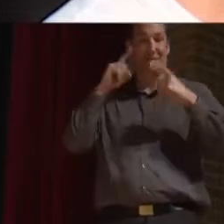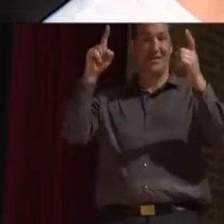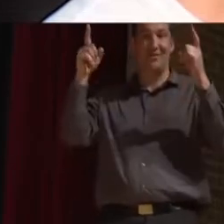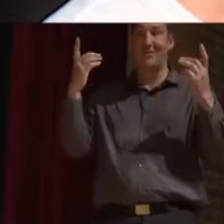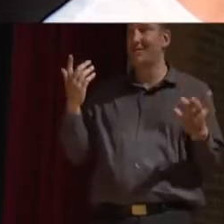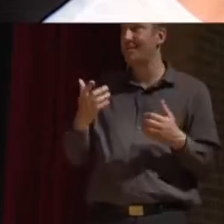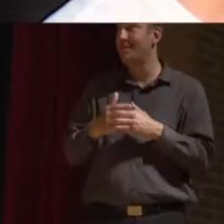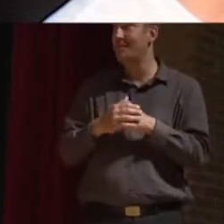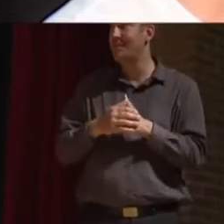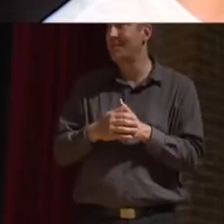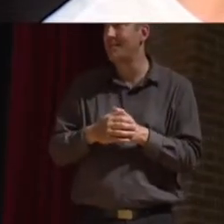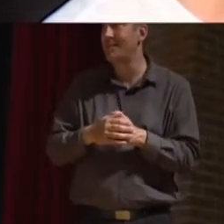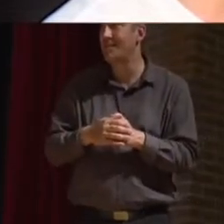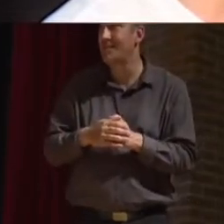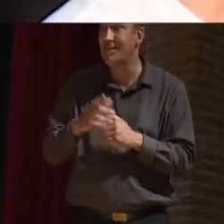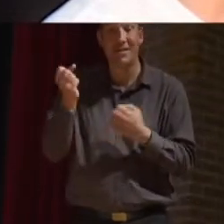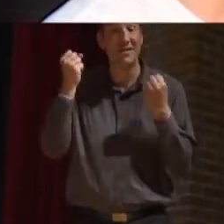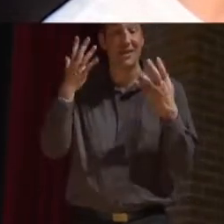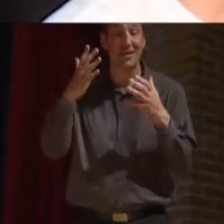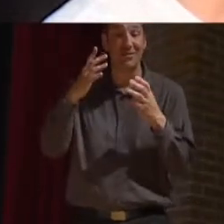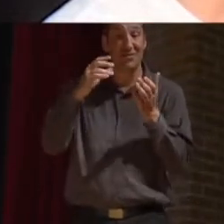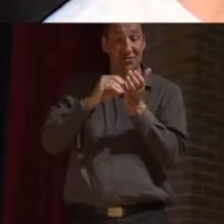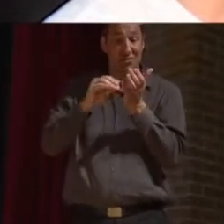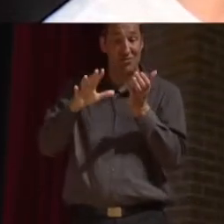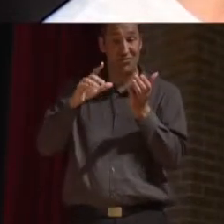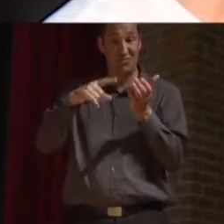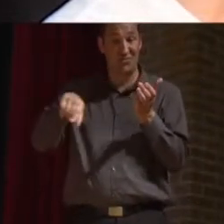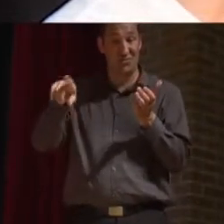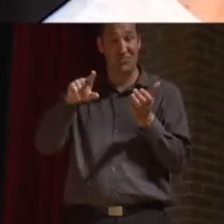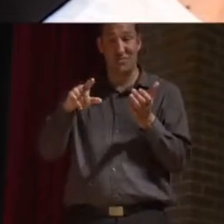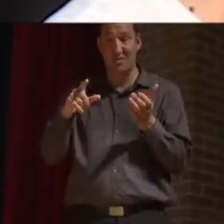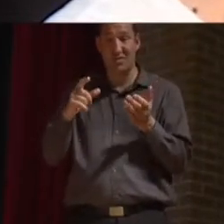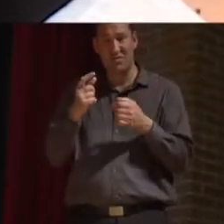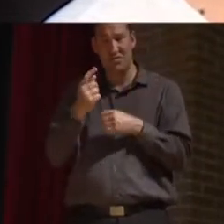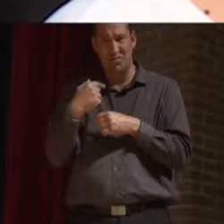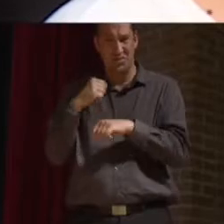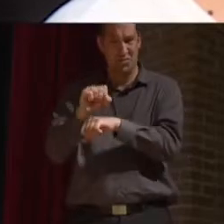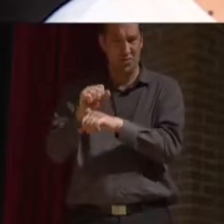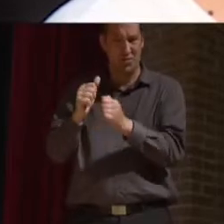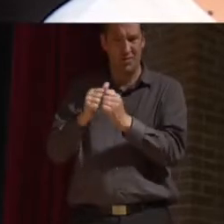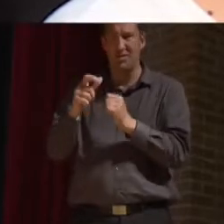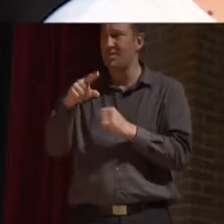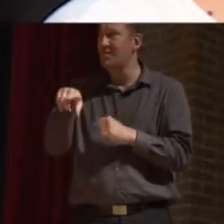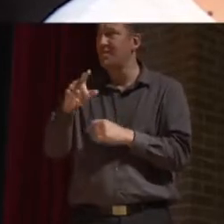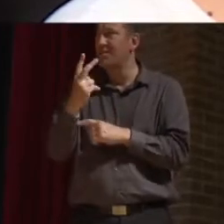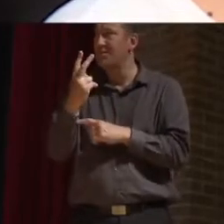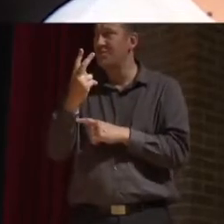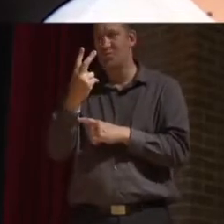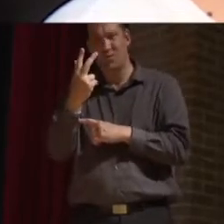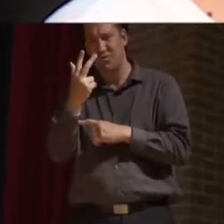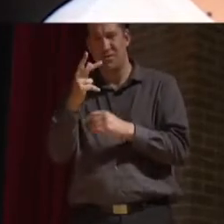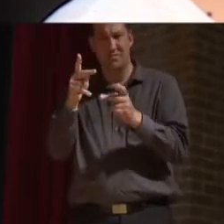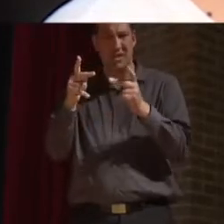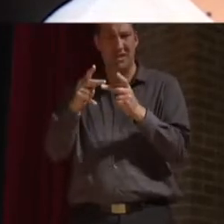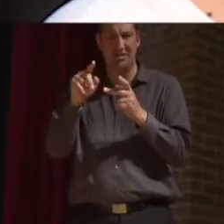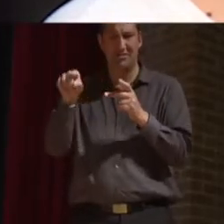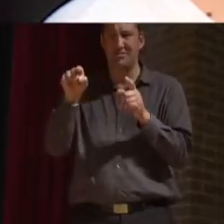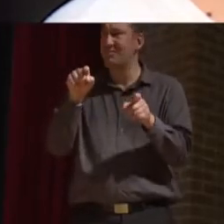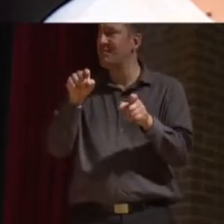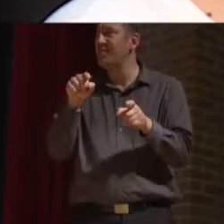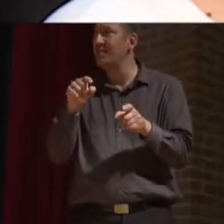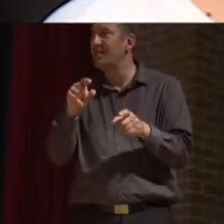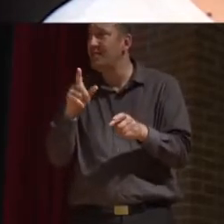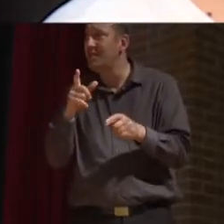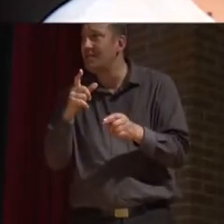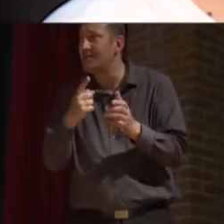I've been fortunate that we have a lot of students at 2 of the 3 locations that I have that come in for, sometimes they're short-term assessment,